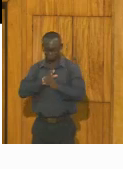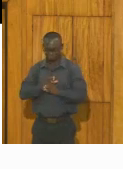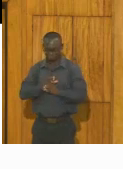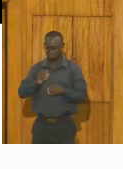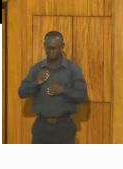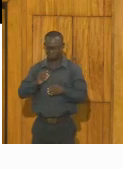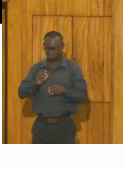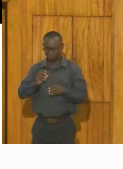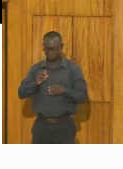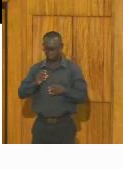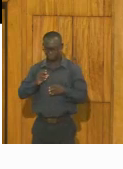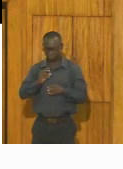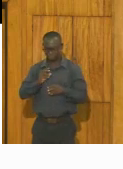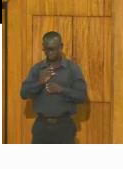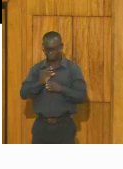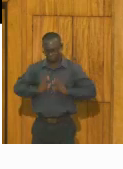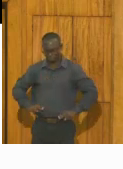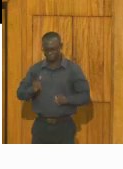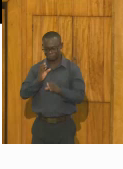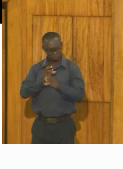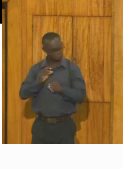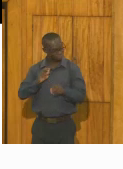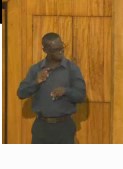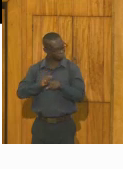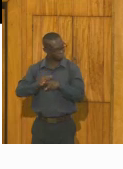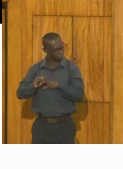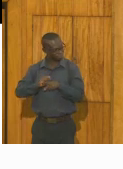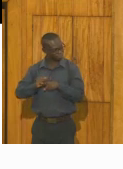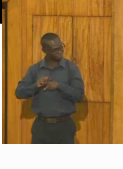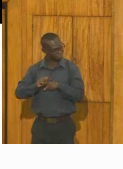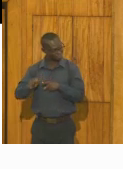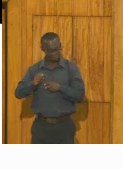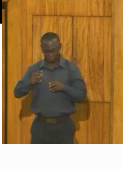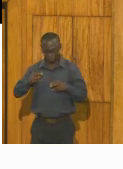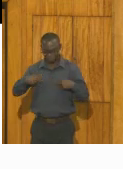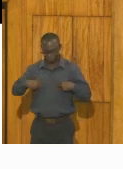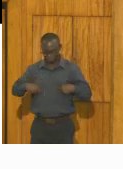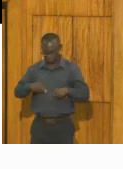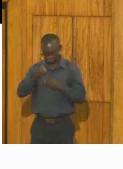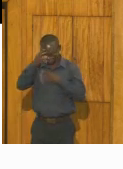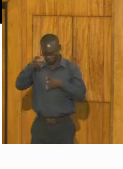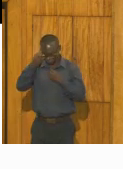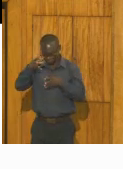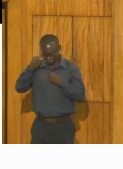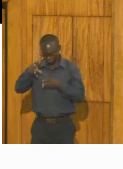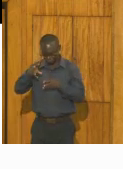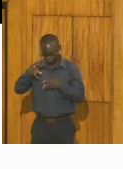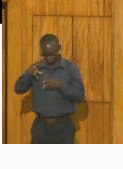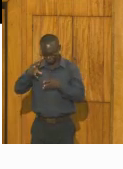manufacturer. I think I had mentioned this. Then was integrated in the National Health Information System and supply